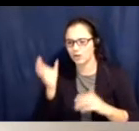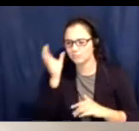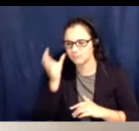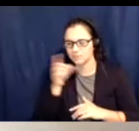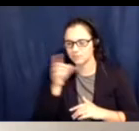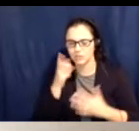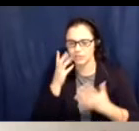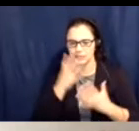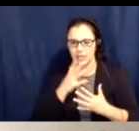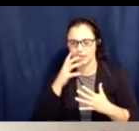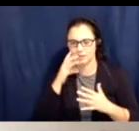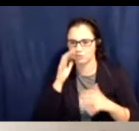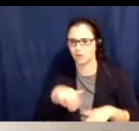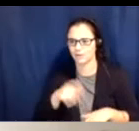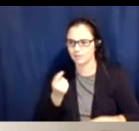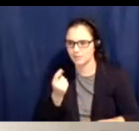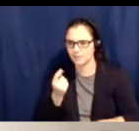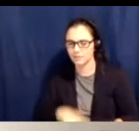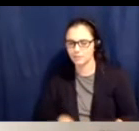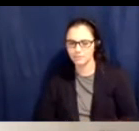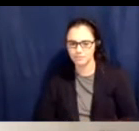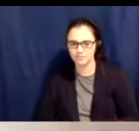shocking. Mm.